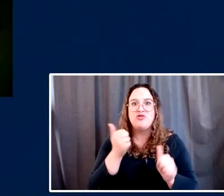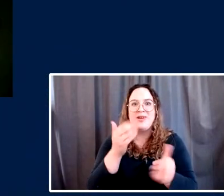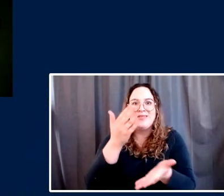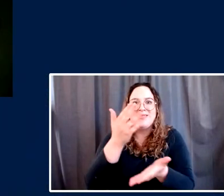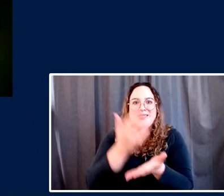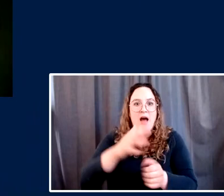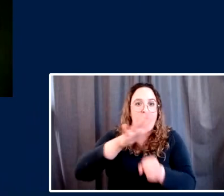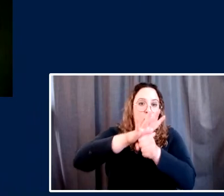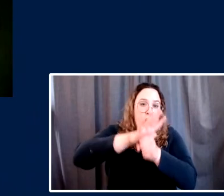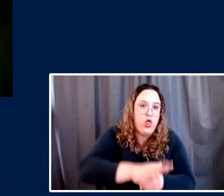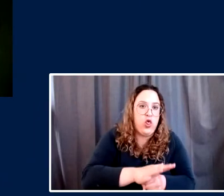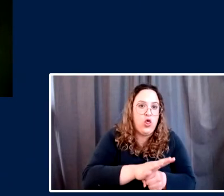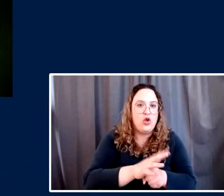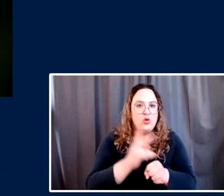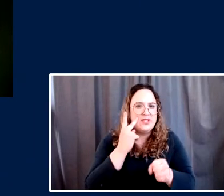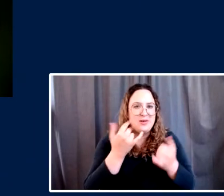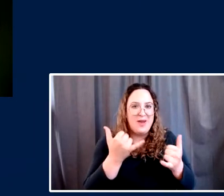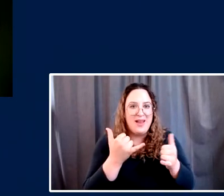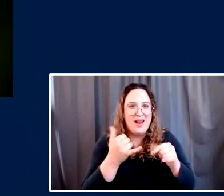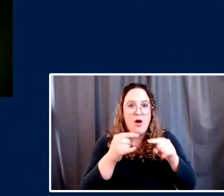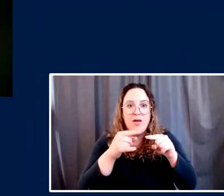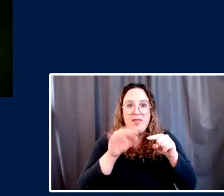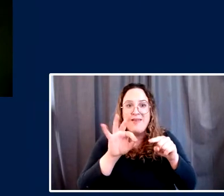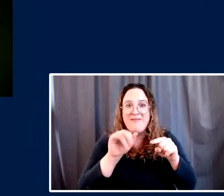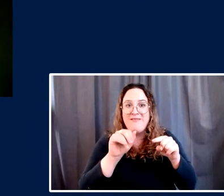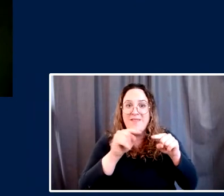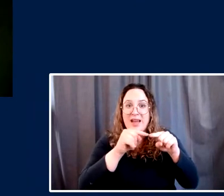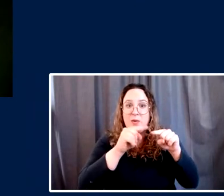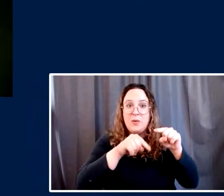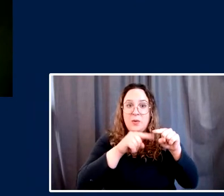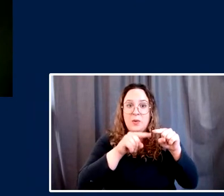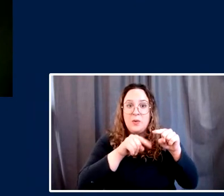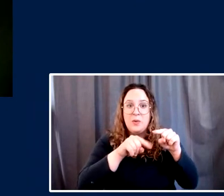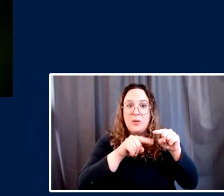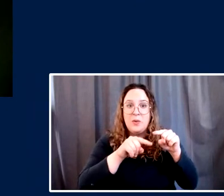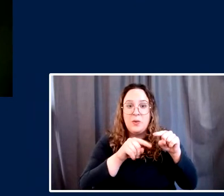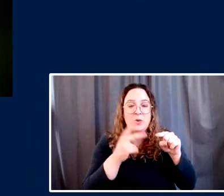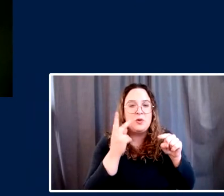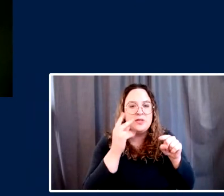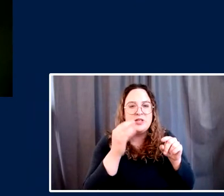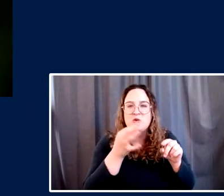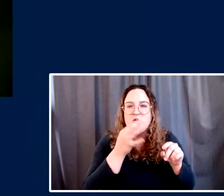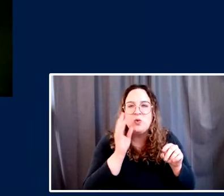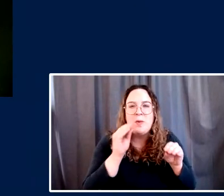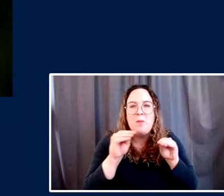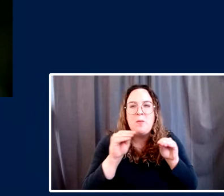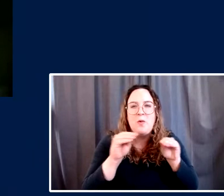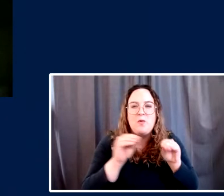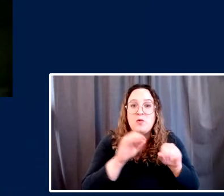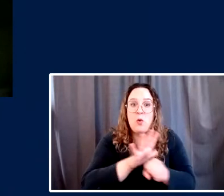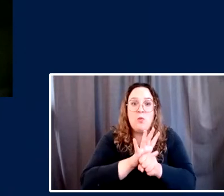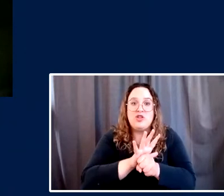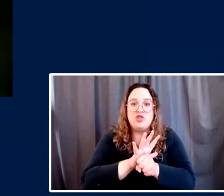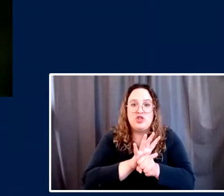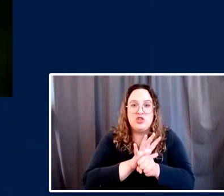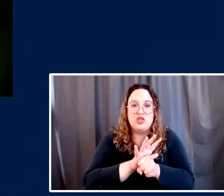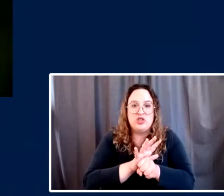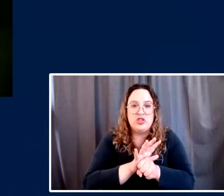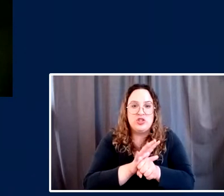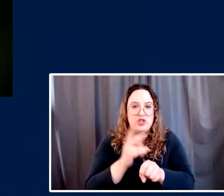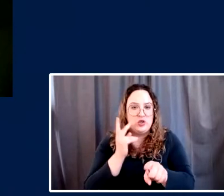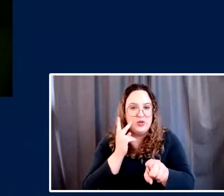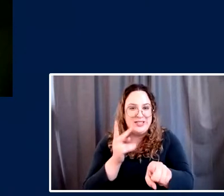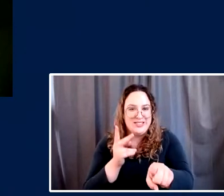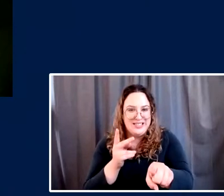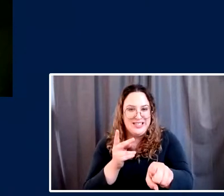in the live feed, you're going to see the vehicle move around just a little bit. There we go. That